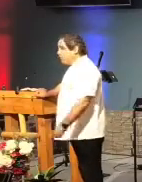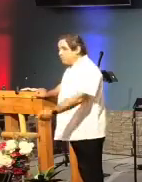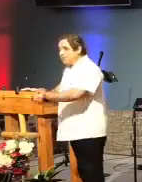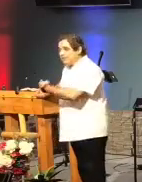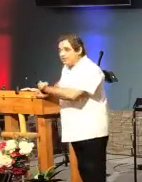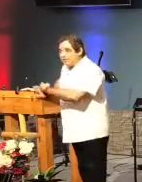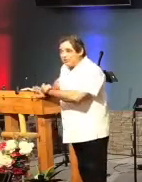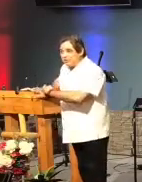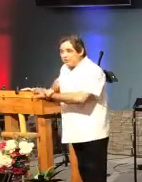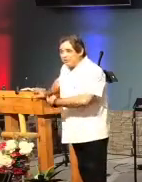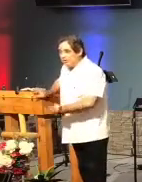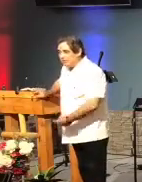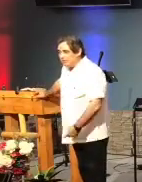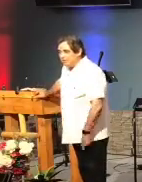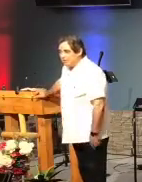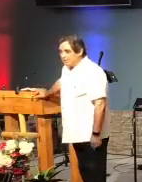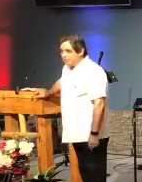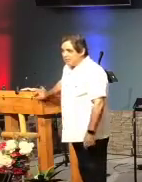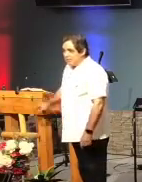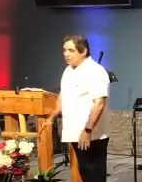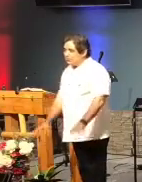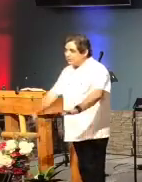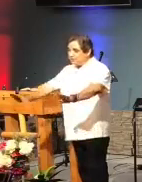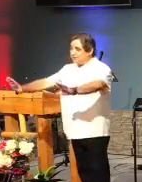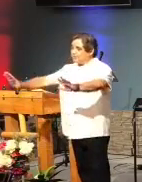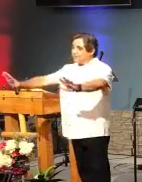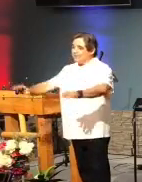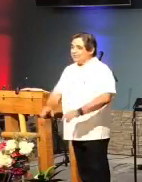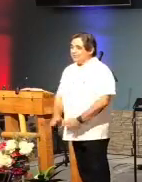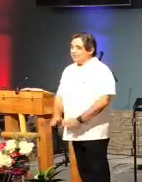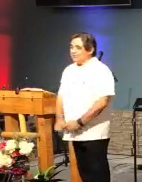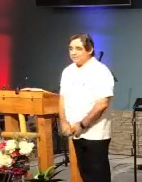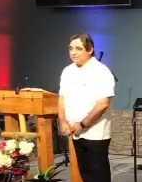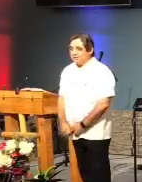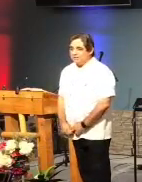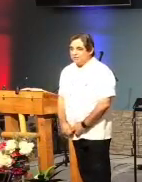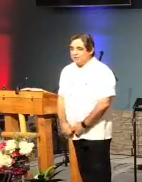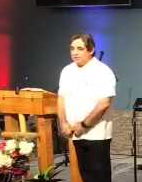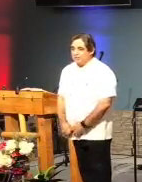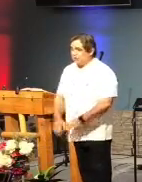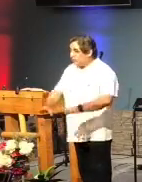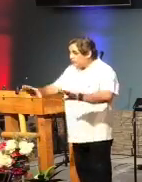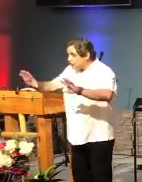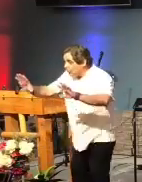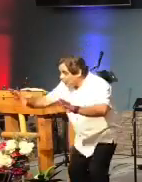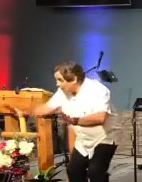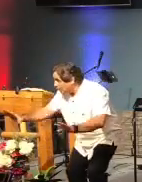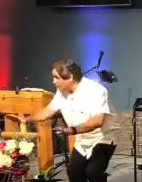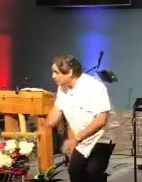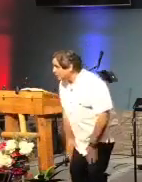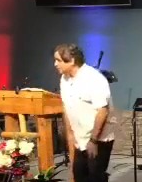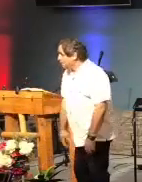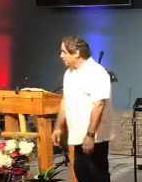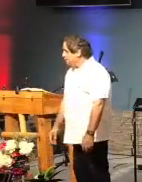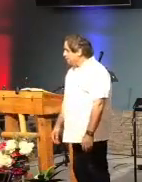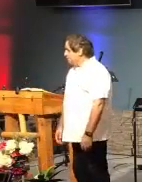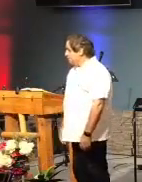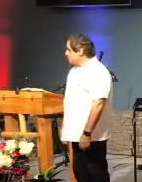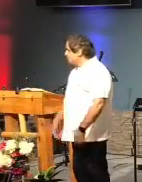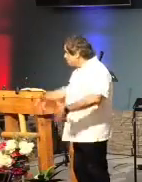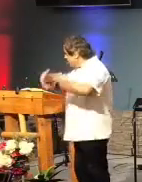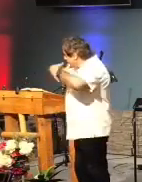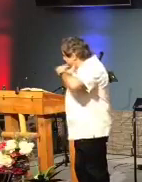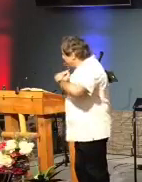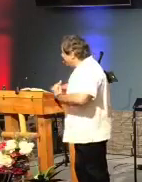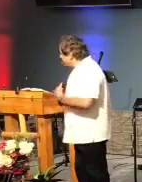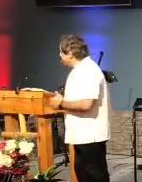You know what he was teaching this dude? Would you just be still? Would you just slow down